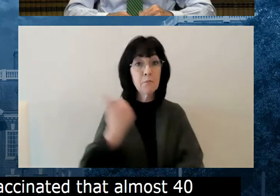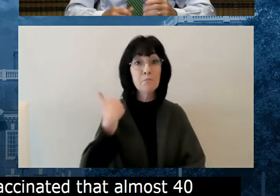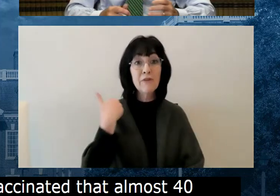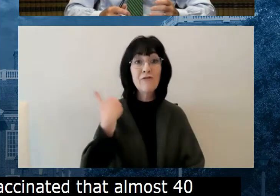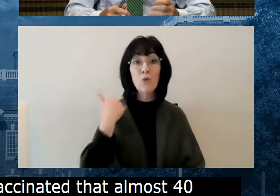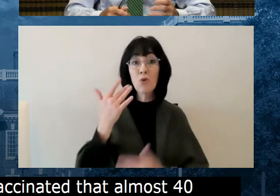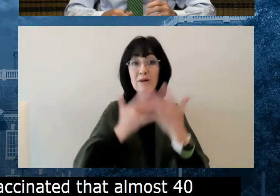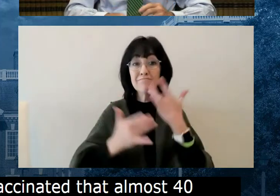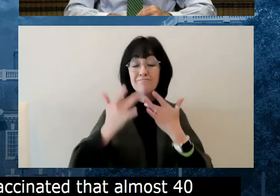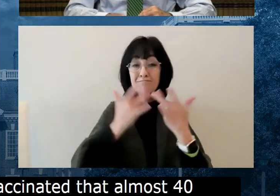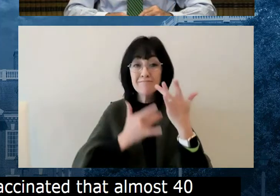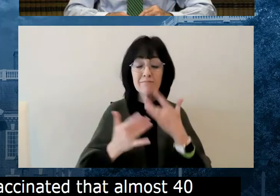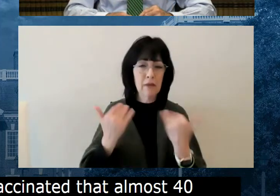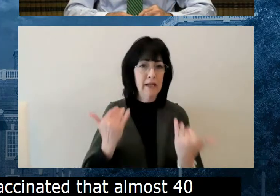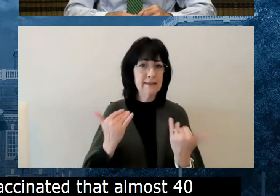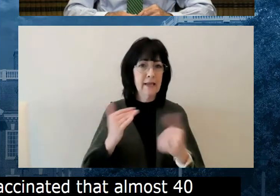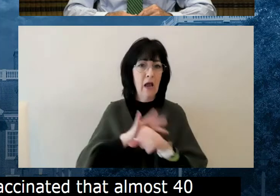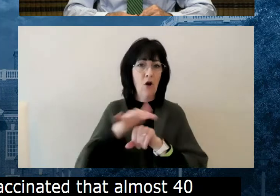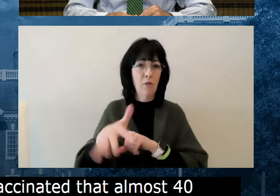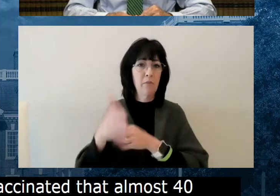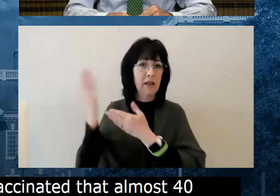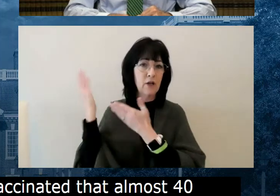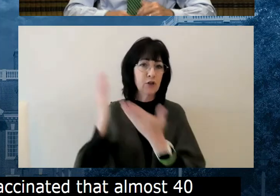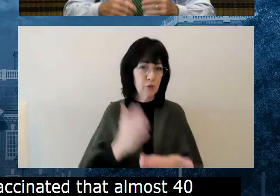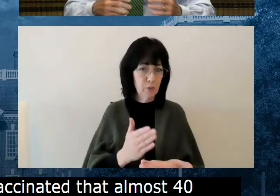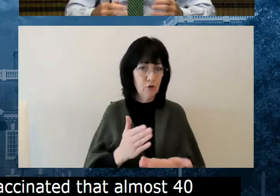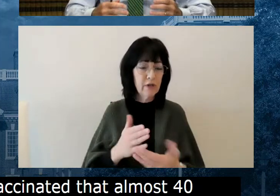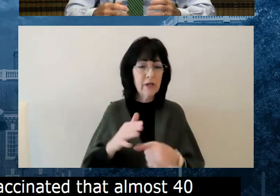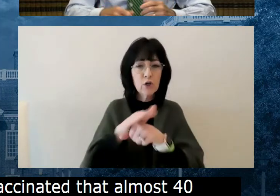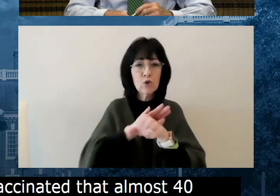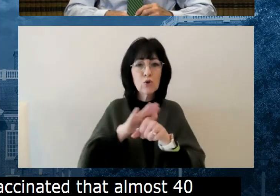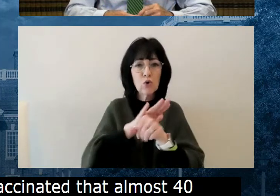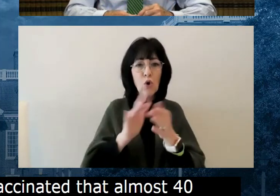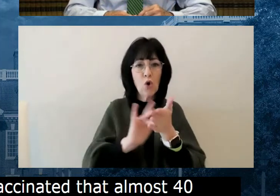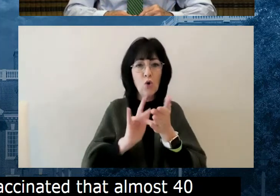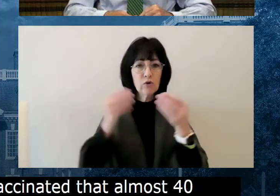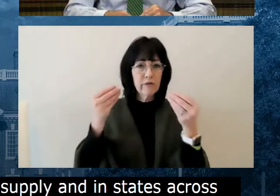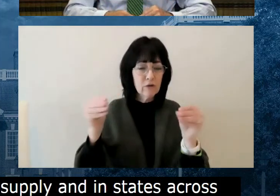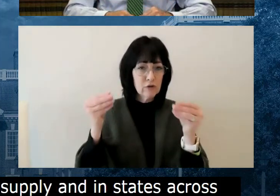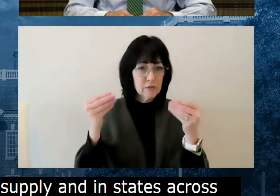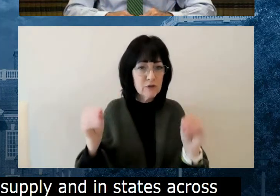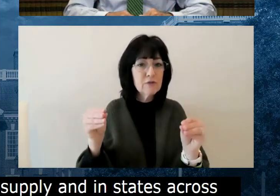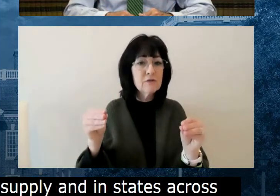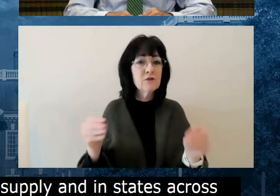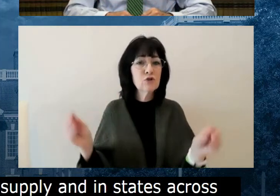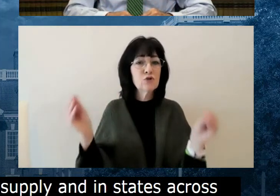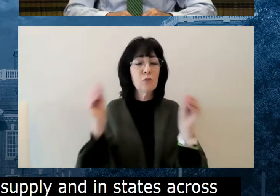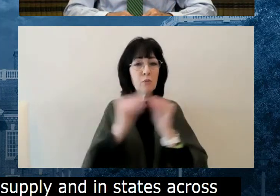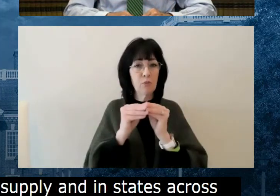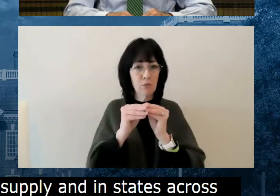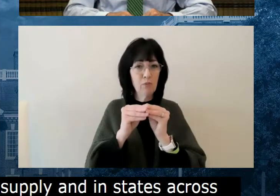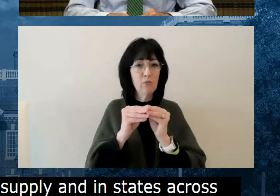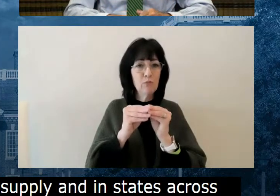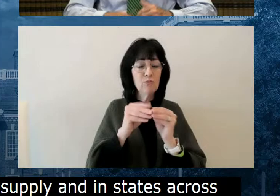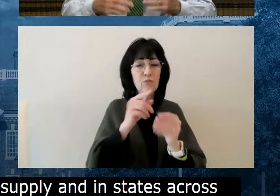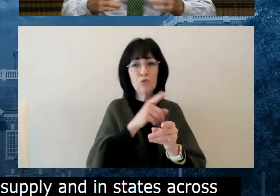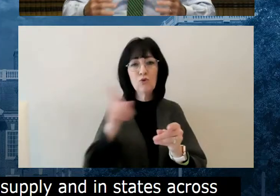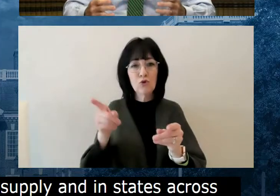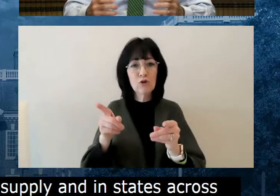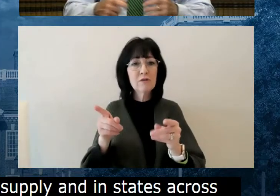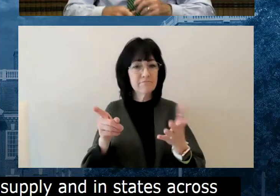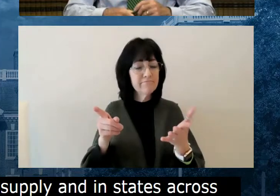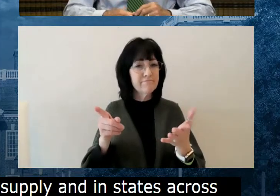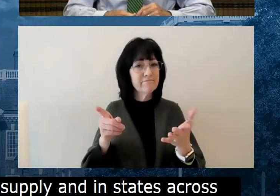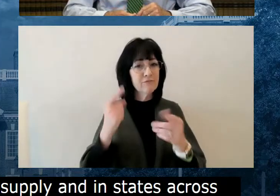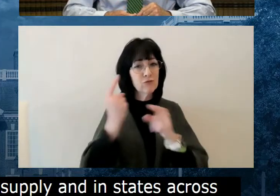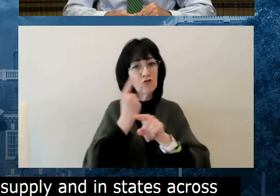country. More supply available at local pharmacies, more supply available at primary care physicians,